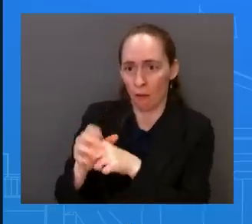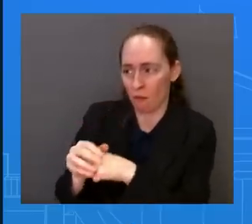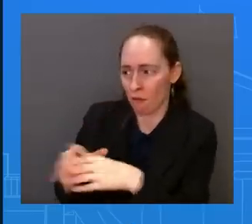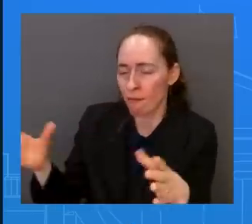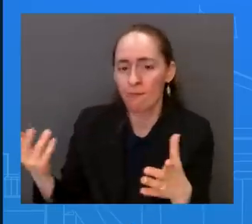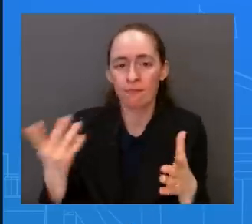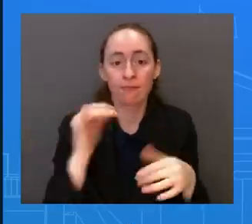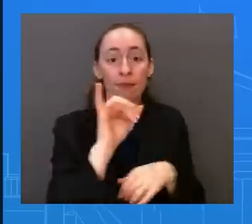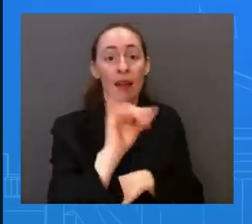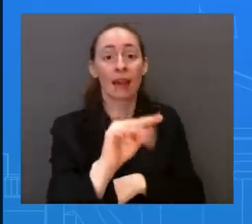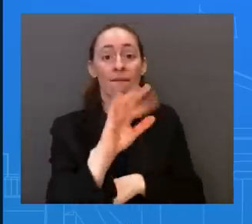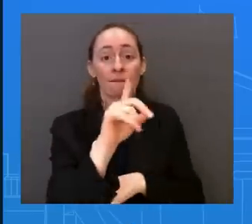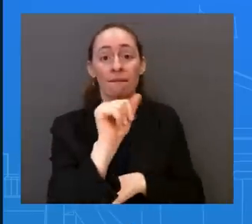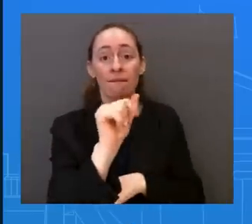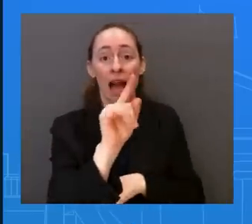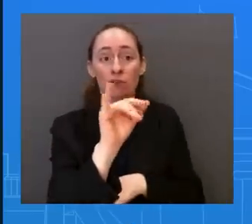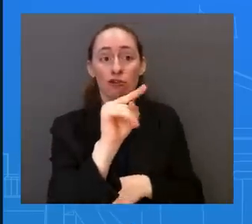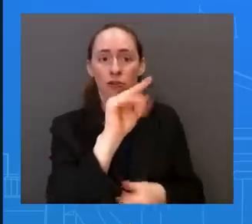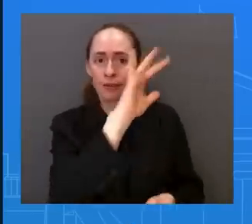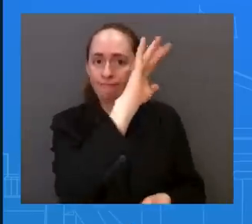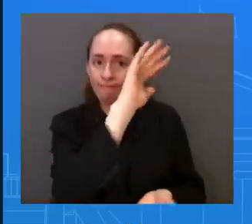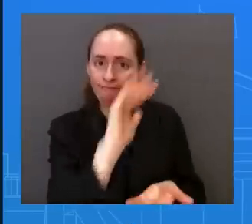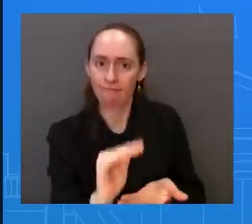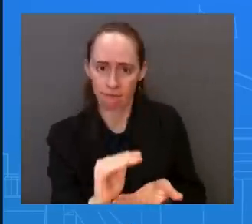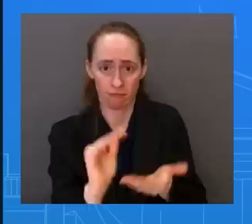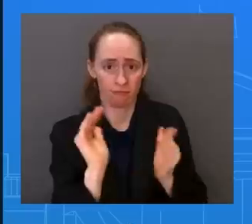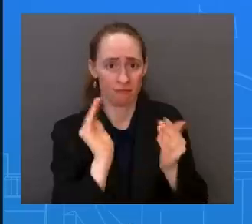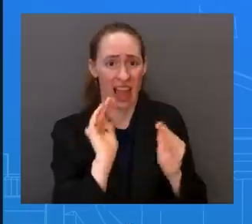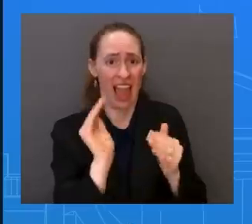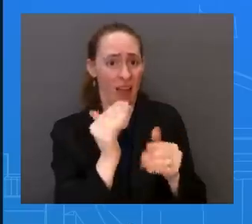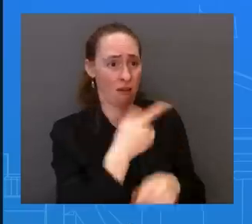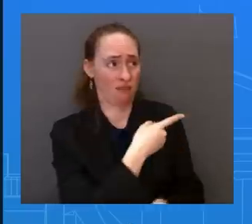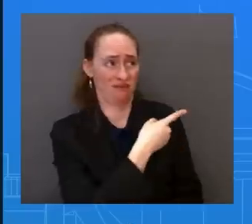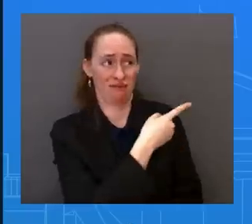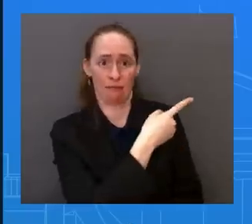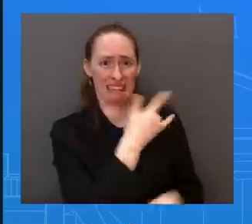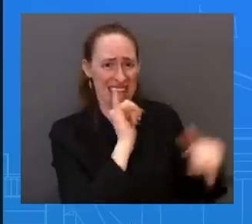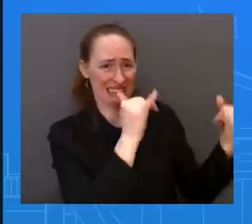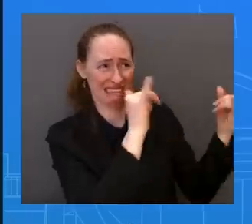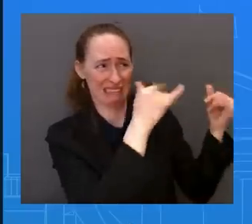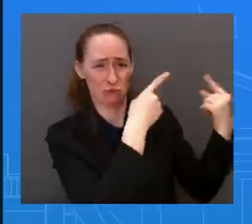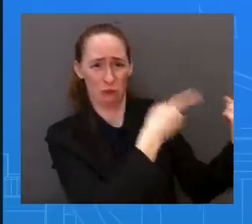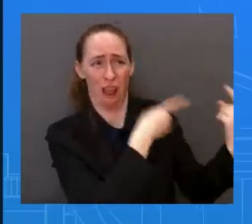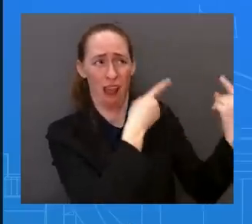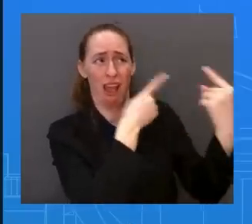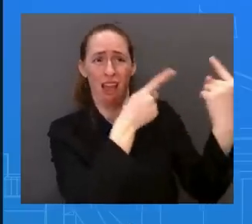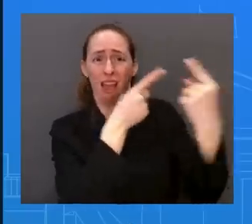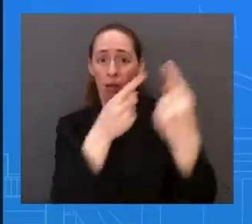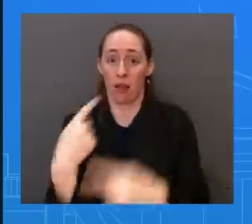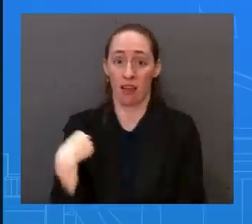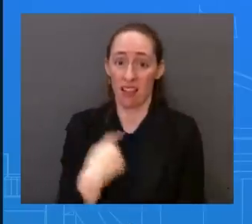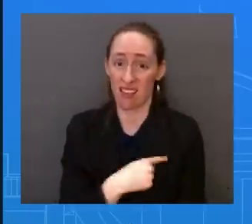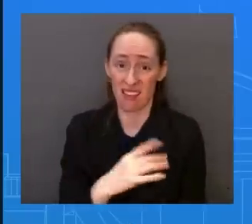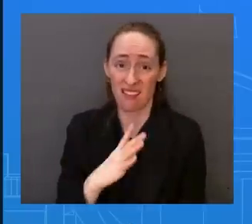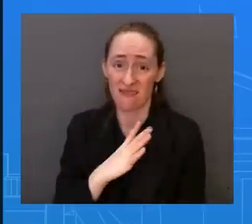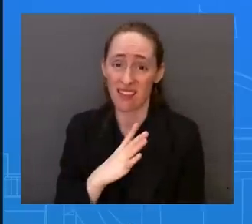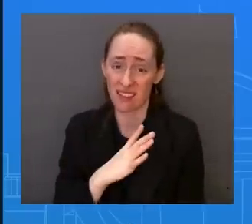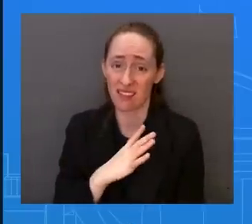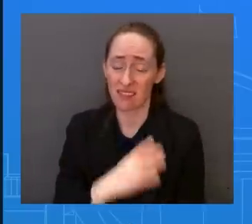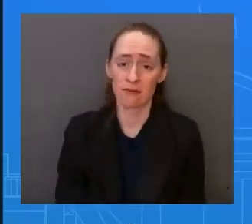that's the historical context in which the president was speaking, and certainly it's the context in which we've been designing and implementing our